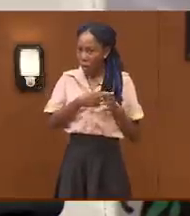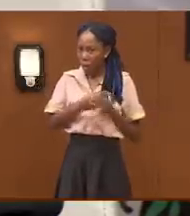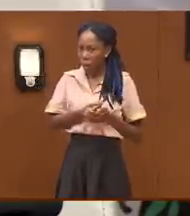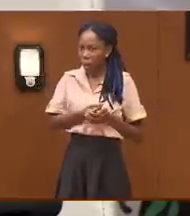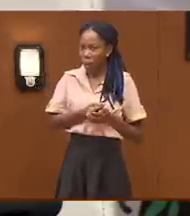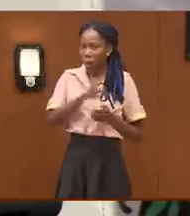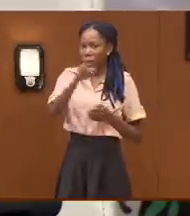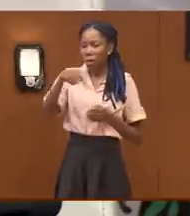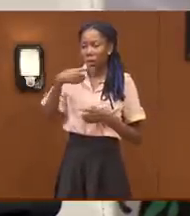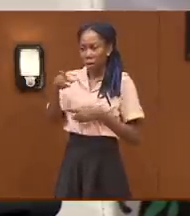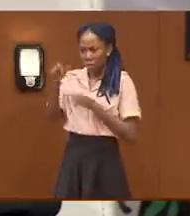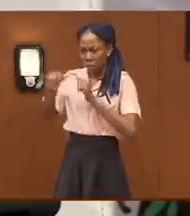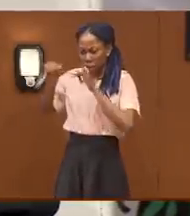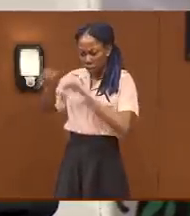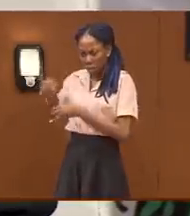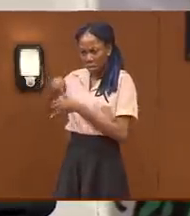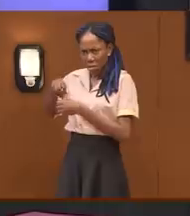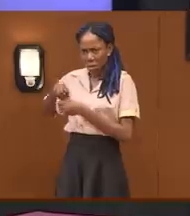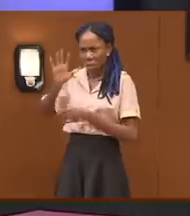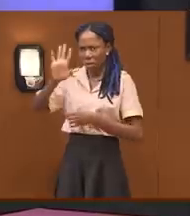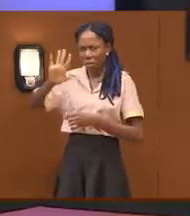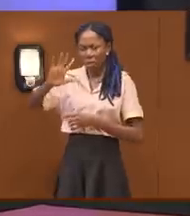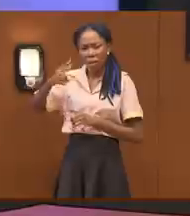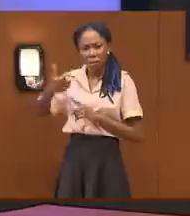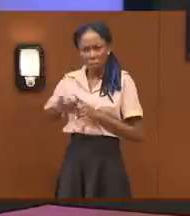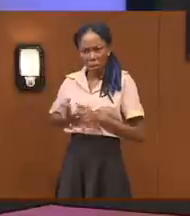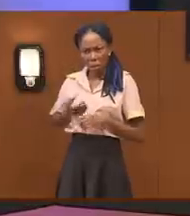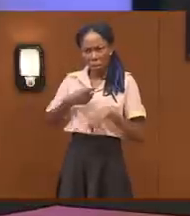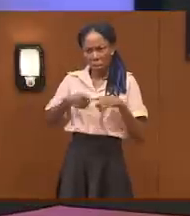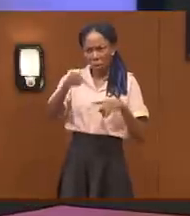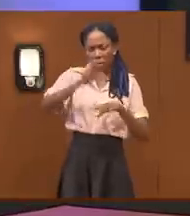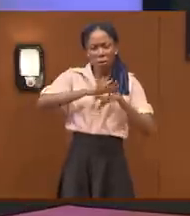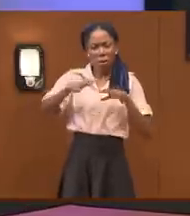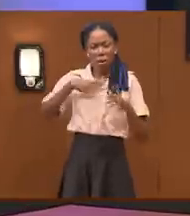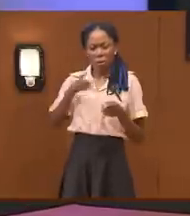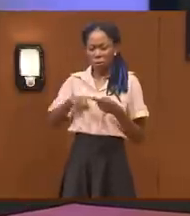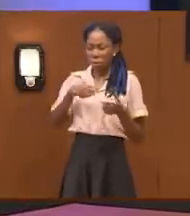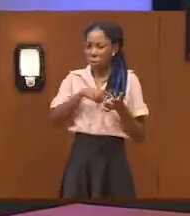asked you to stay 5 months, but I don't like owing my landlord. I told you,